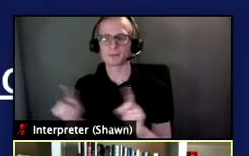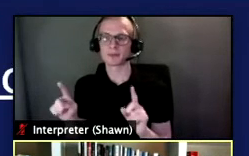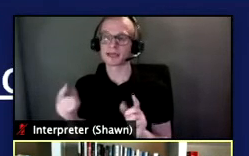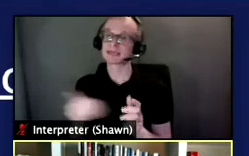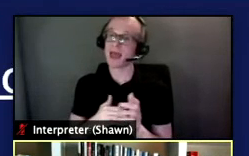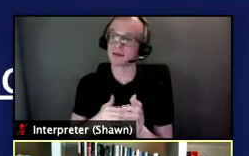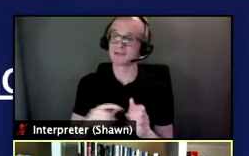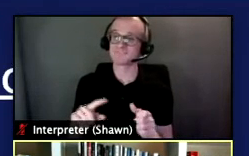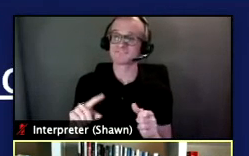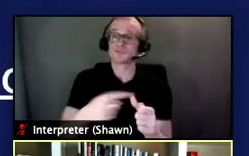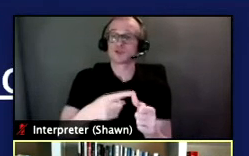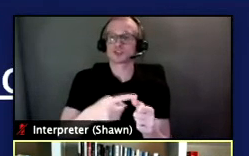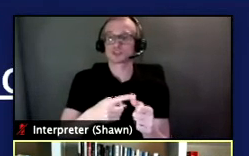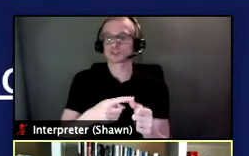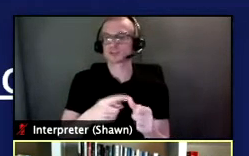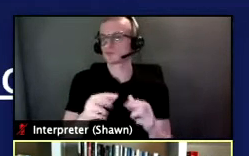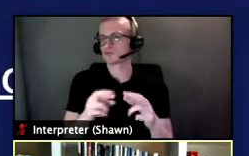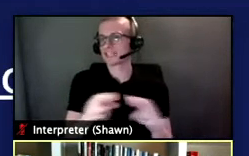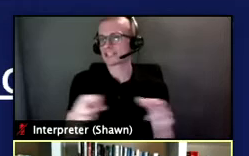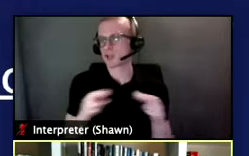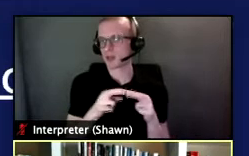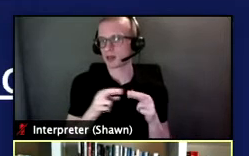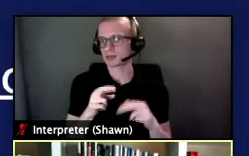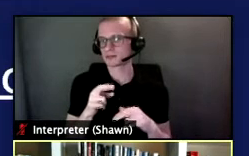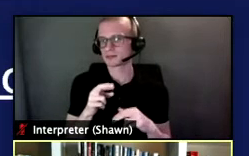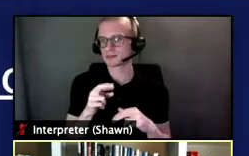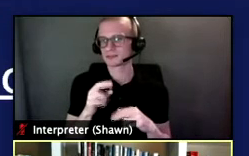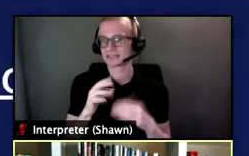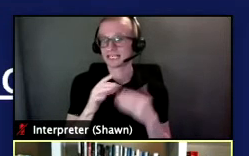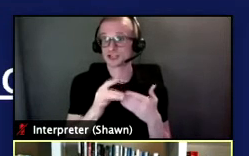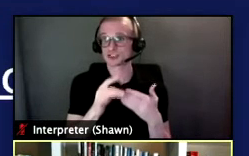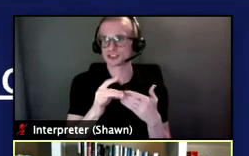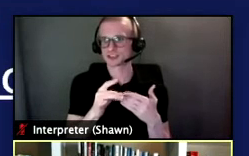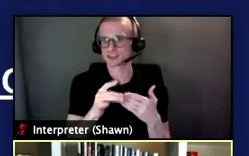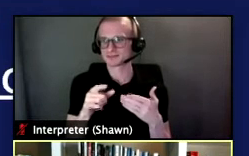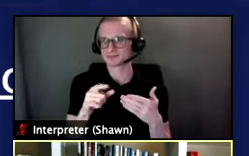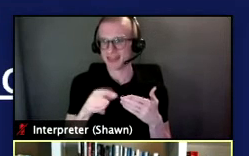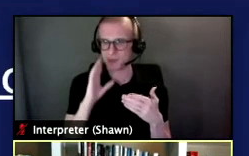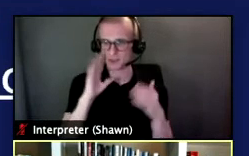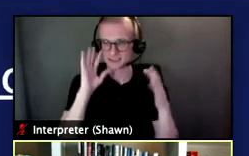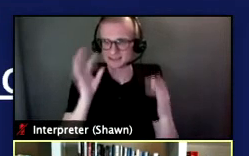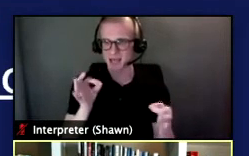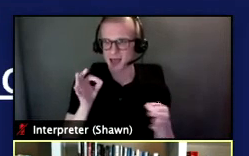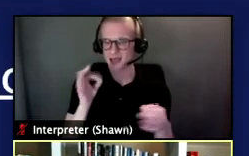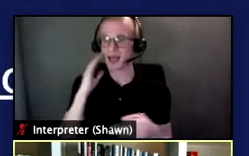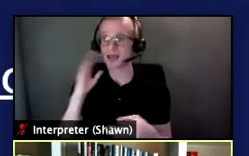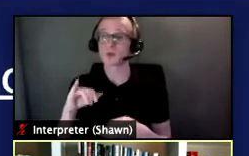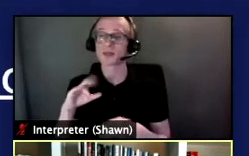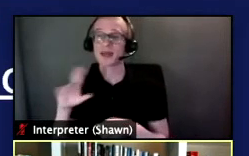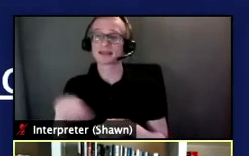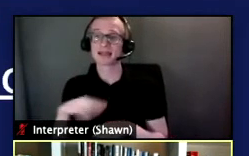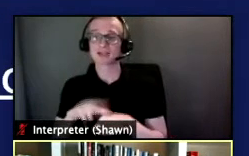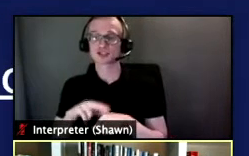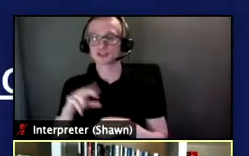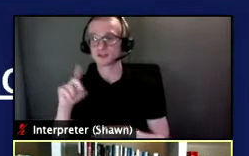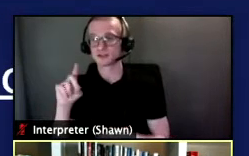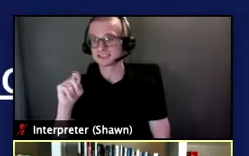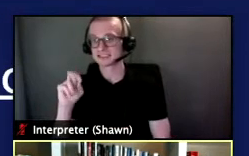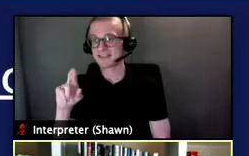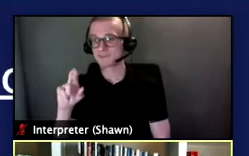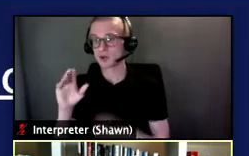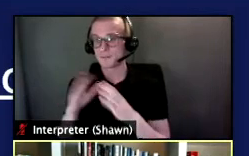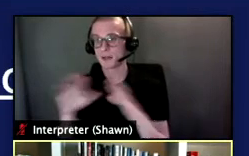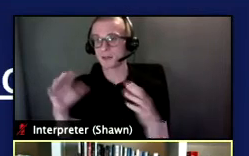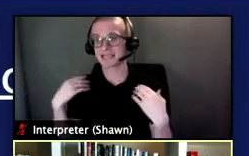by regional leadership. I know that the Metro Denver public health leaders all speak 2